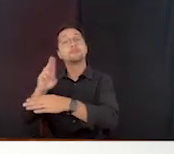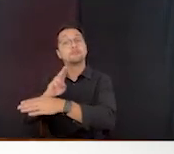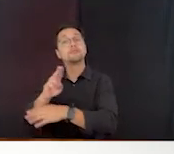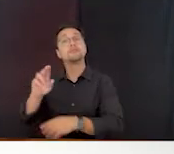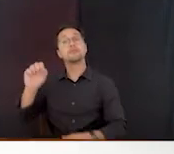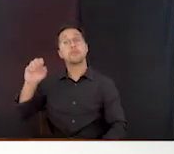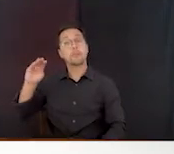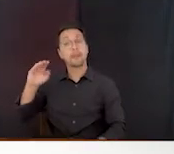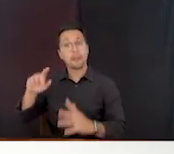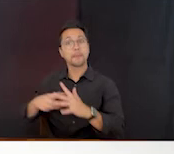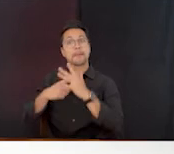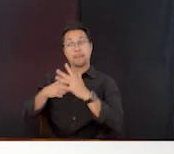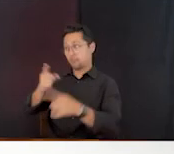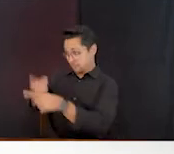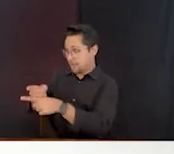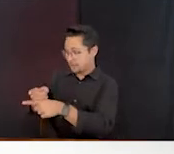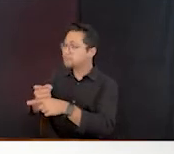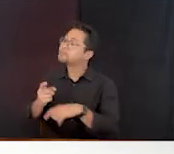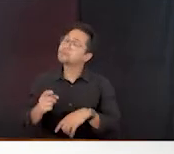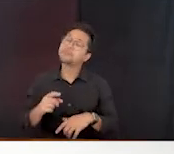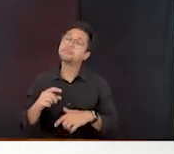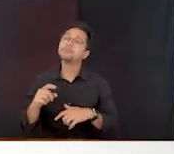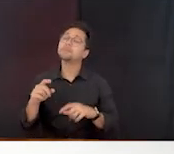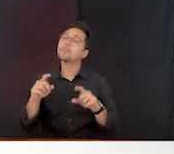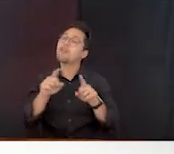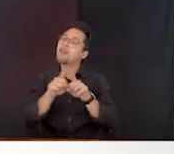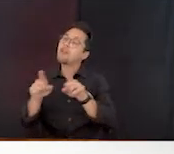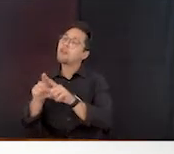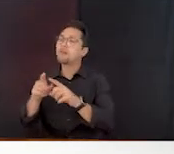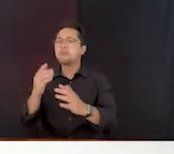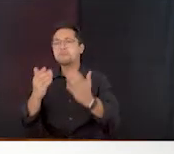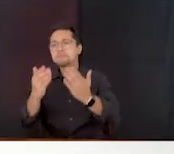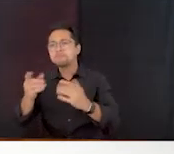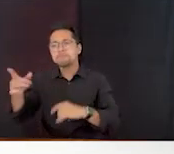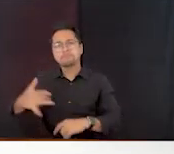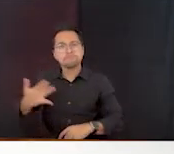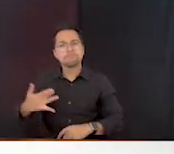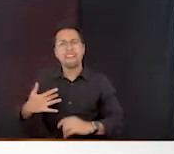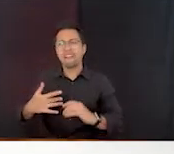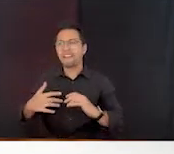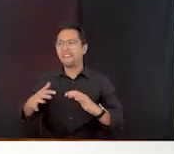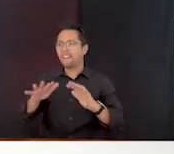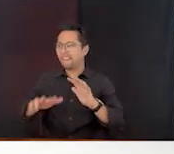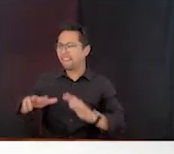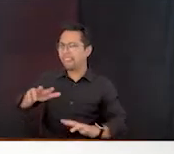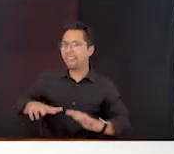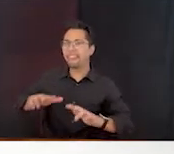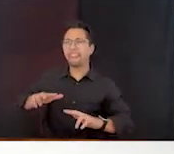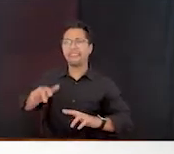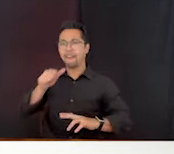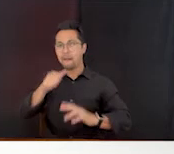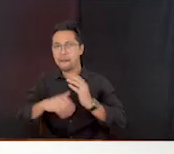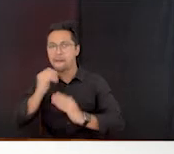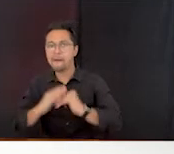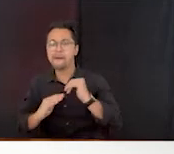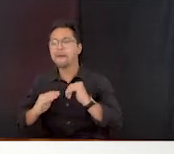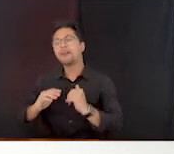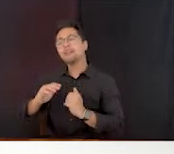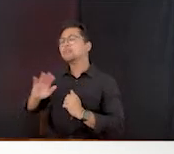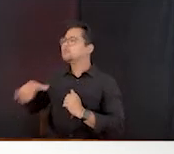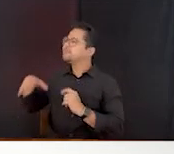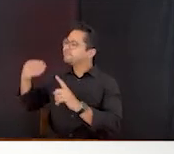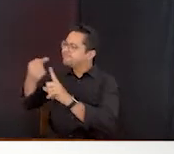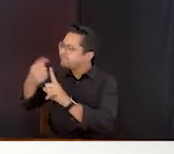for you is what you said, and maybe because you felt uncomfortable, but tell us more about